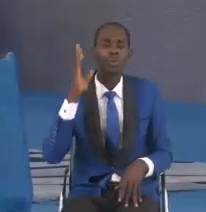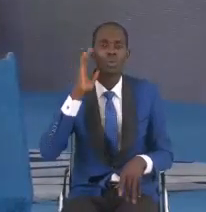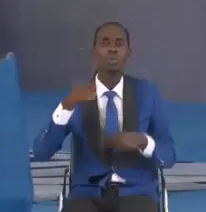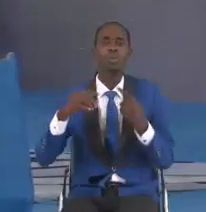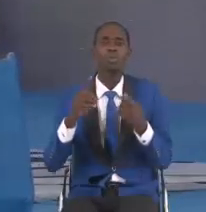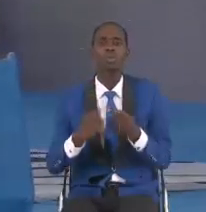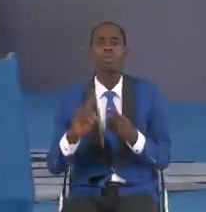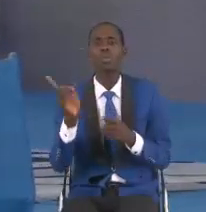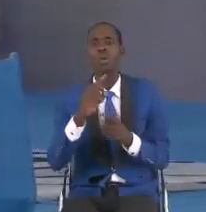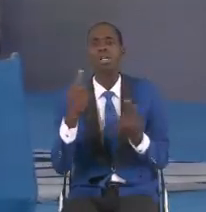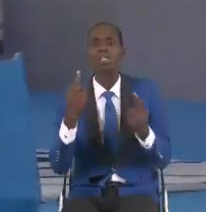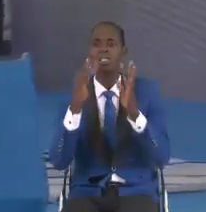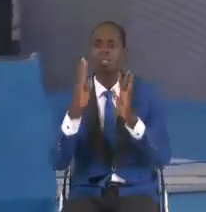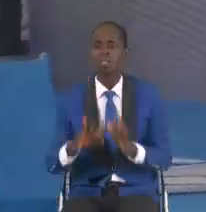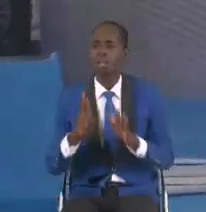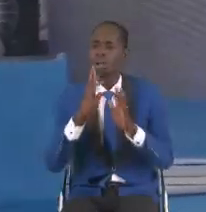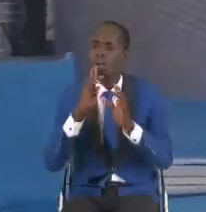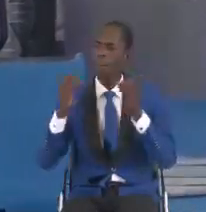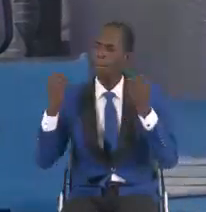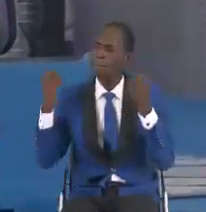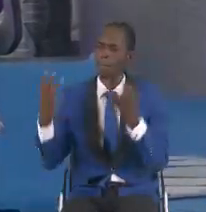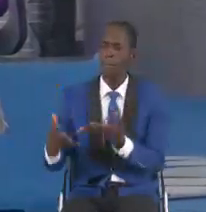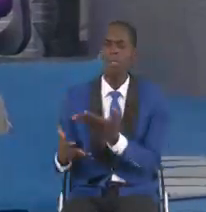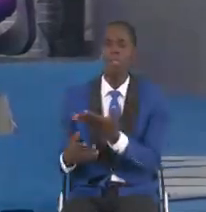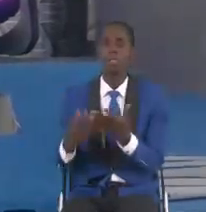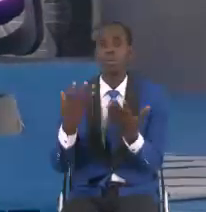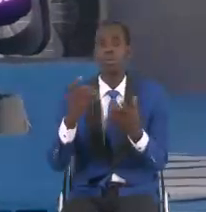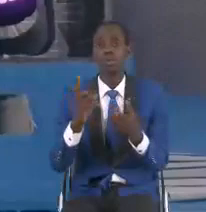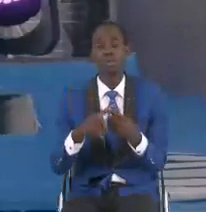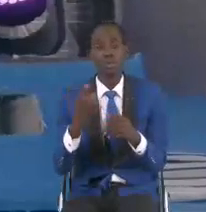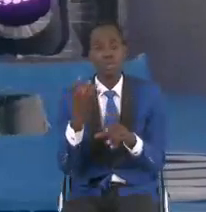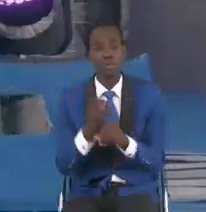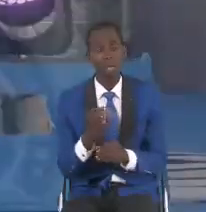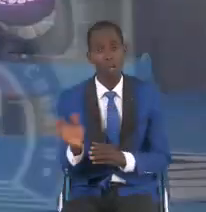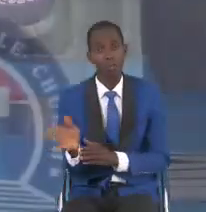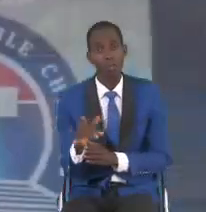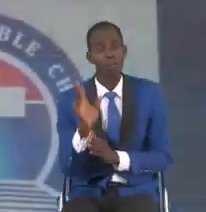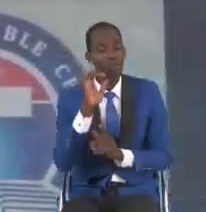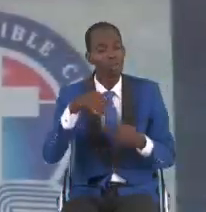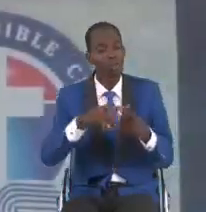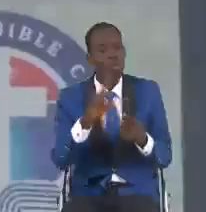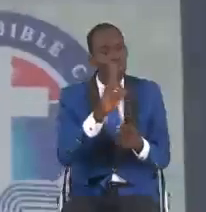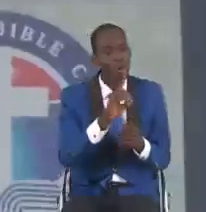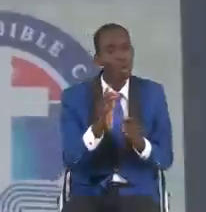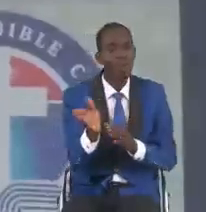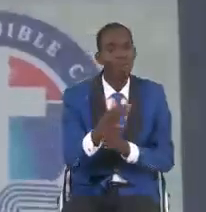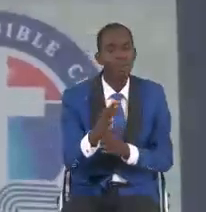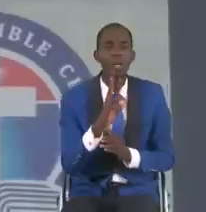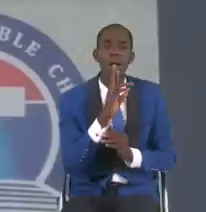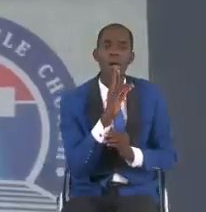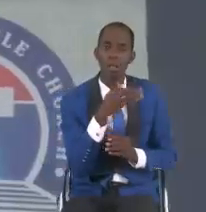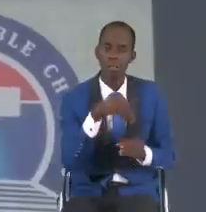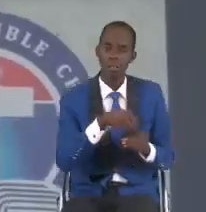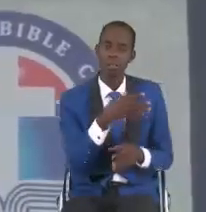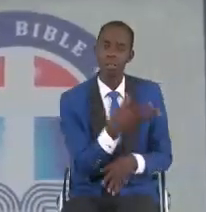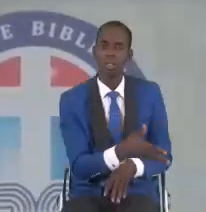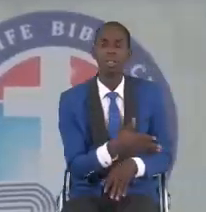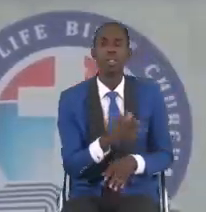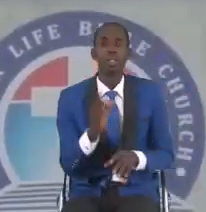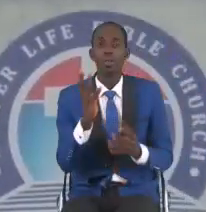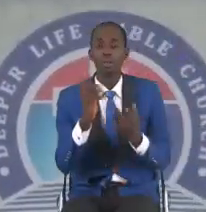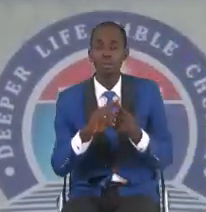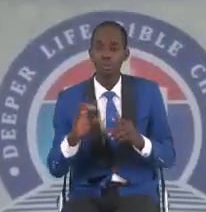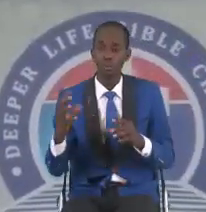you're going to fish, you go where the fish are. If you're going to do soul winning, you go where